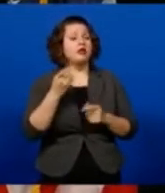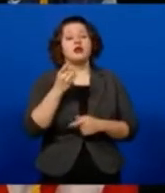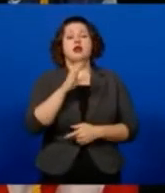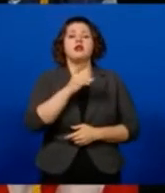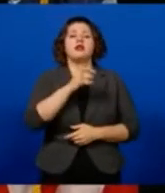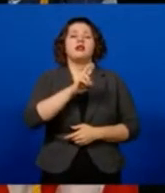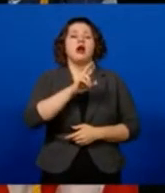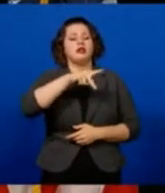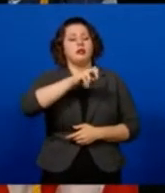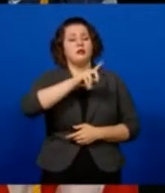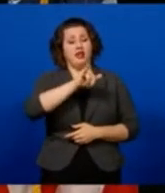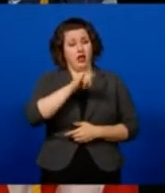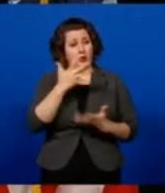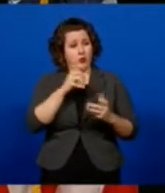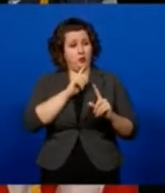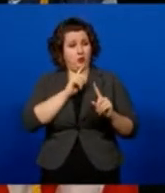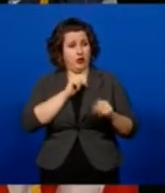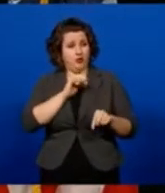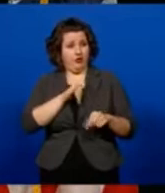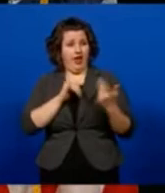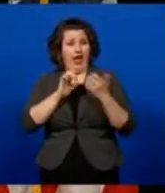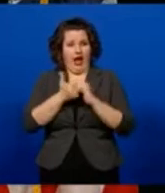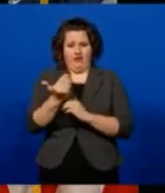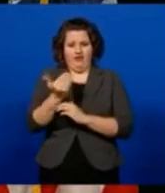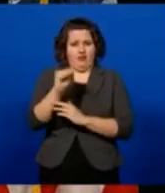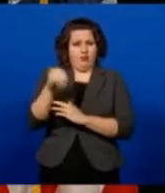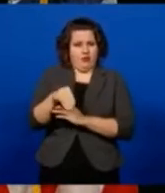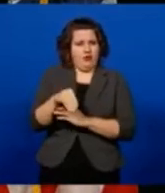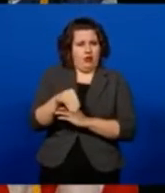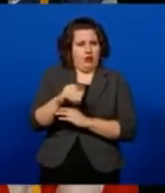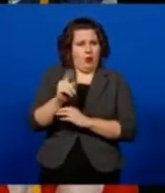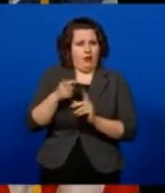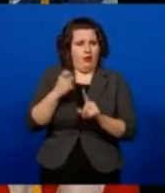to take the question on how we arrived at the 15%?